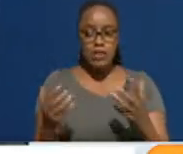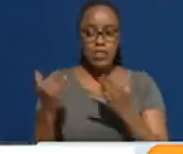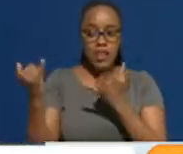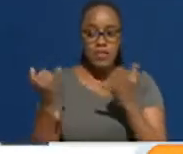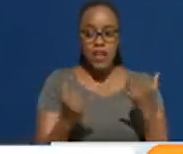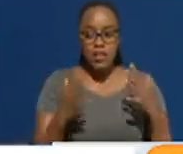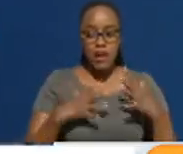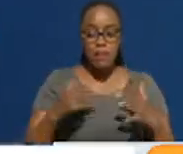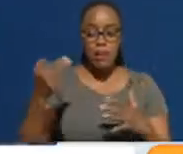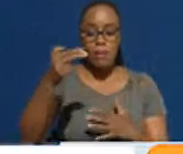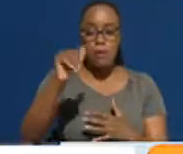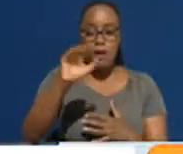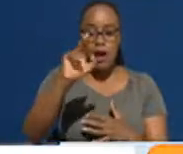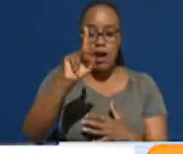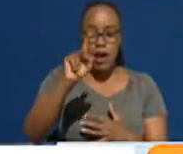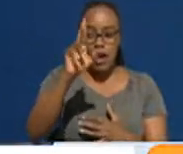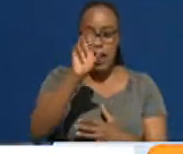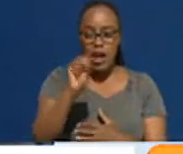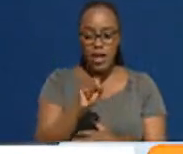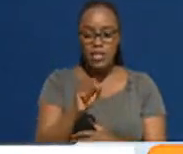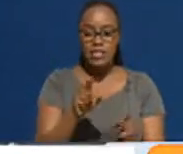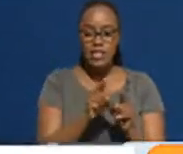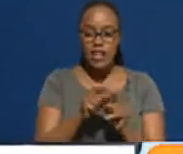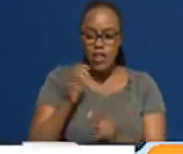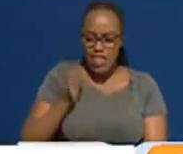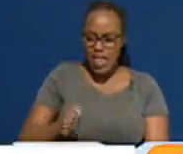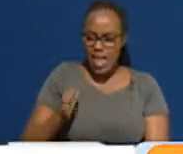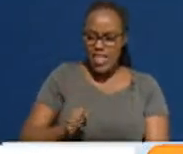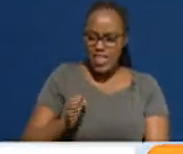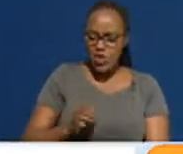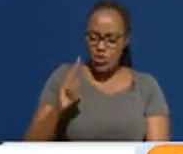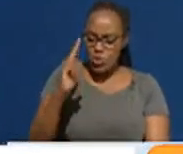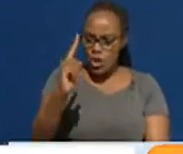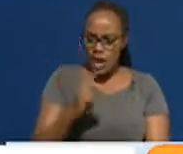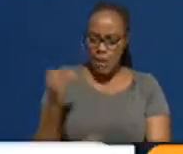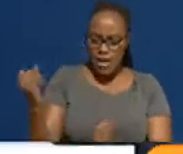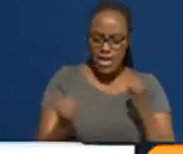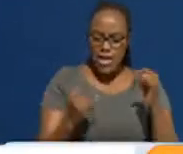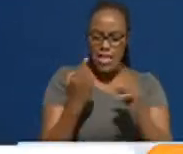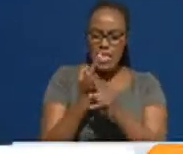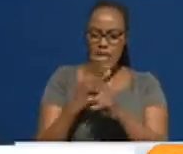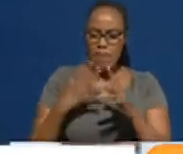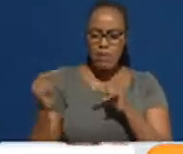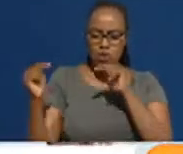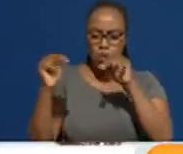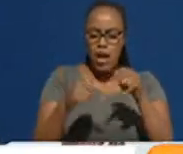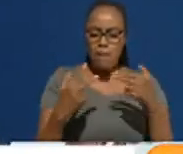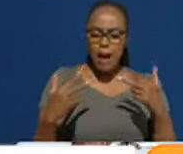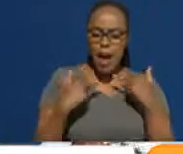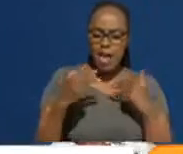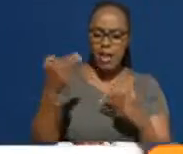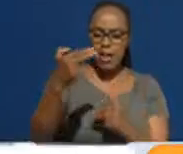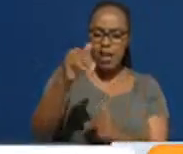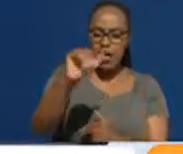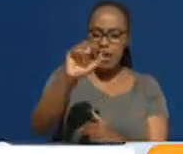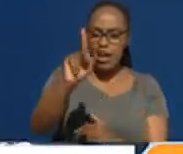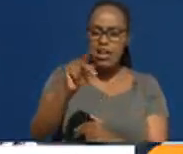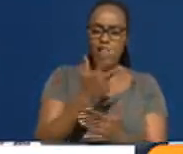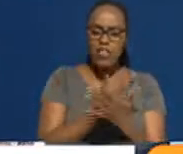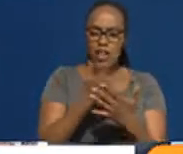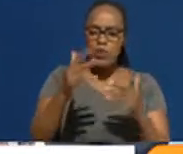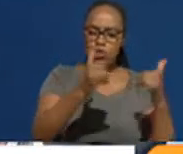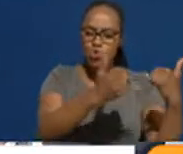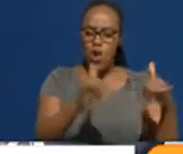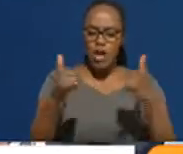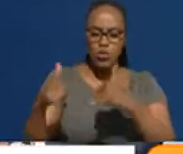they invite hackers. You know, this is now what we are talking about. Mm. Ethical hackers. Or they invite hackers, all yes. sorts of hackers. Mm-hmm. They tell them, do your bit for Try. 3 weeks. Yeah.